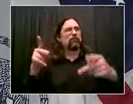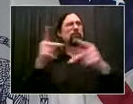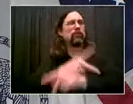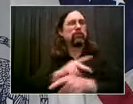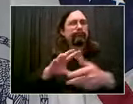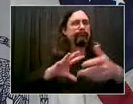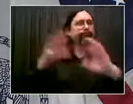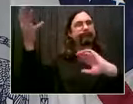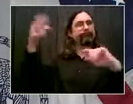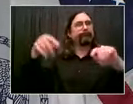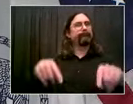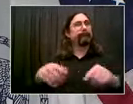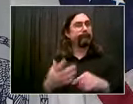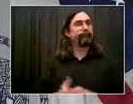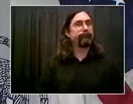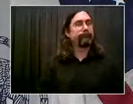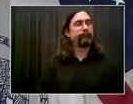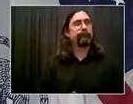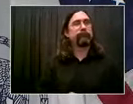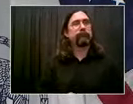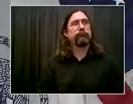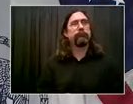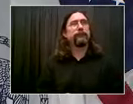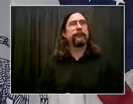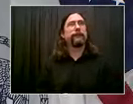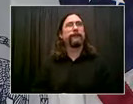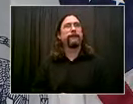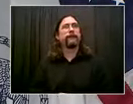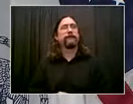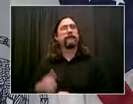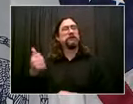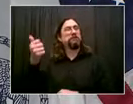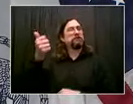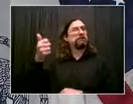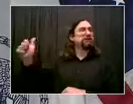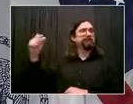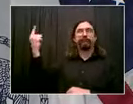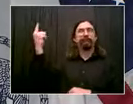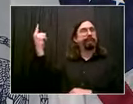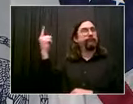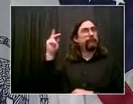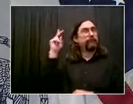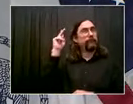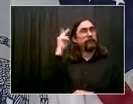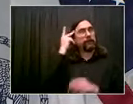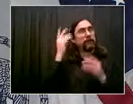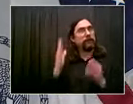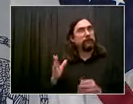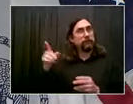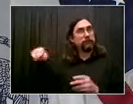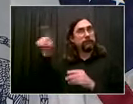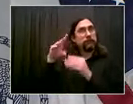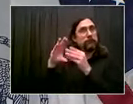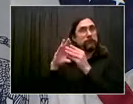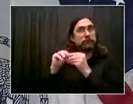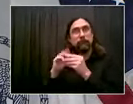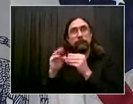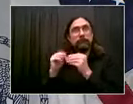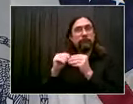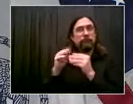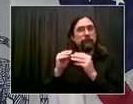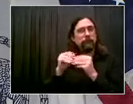of anti-Semitism, remember why it's so important to have a homeland for people who have been oppressed for